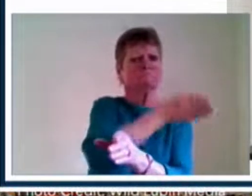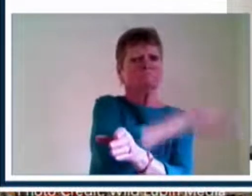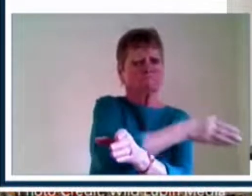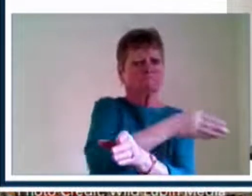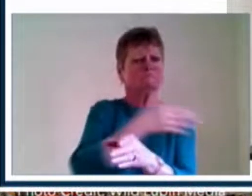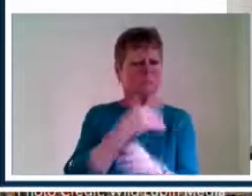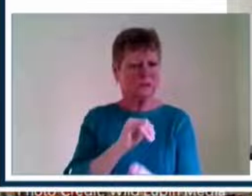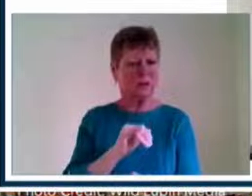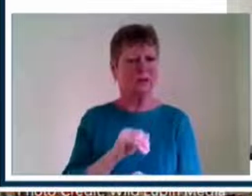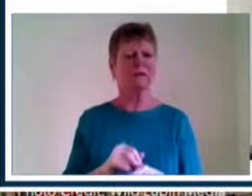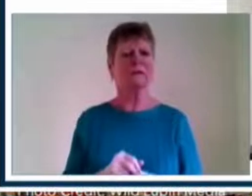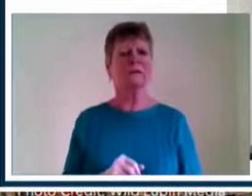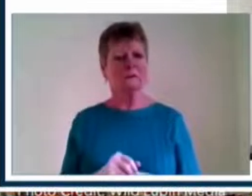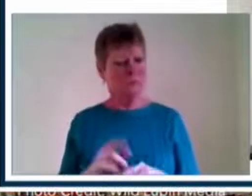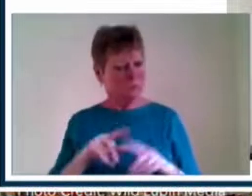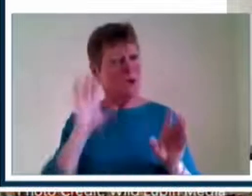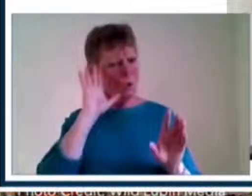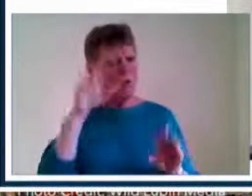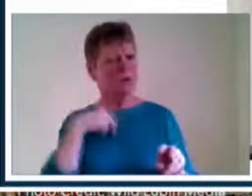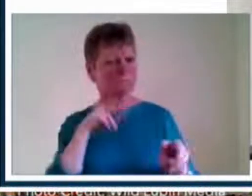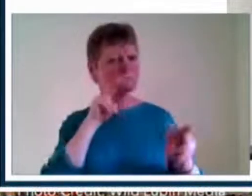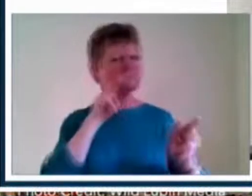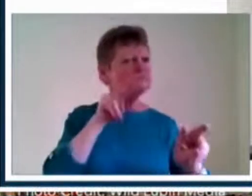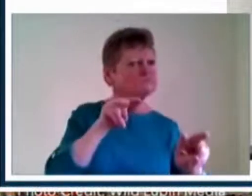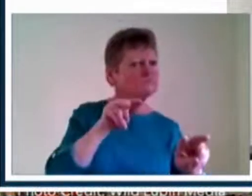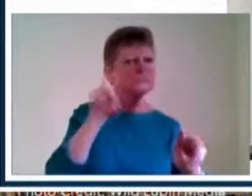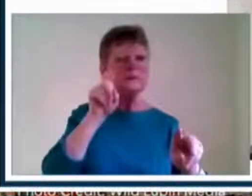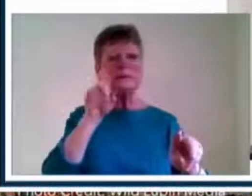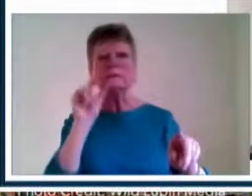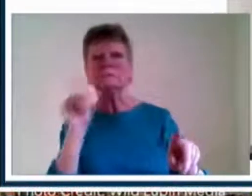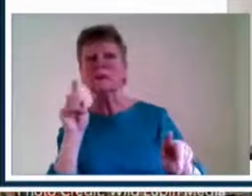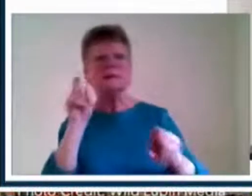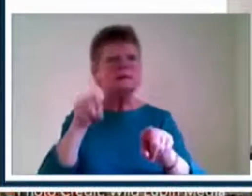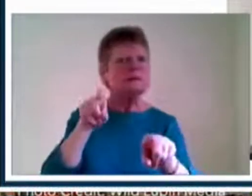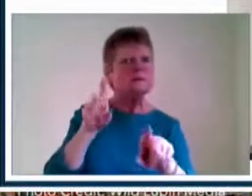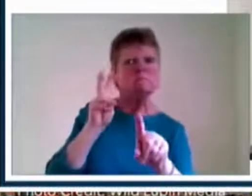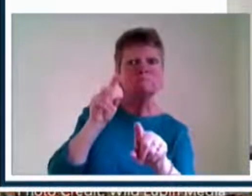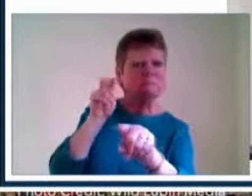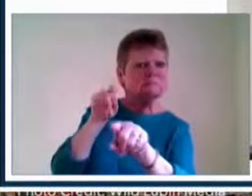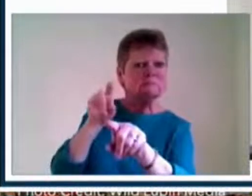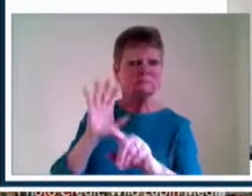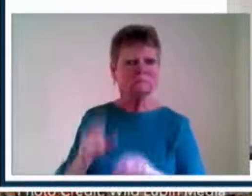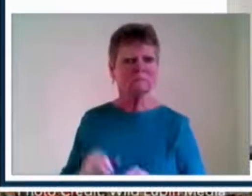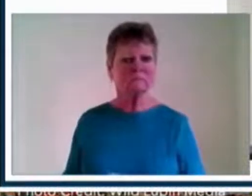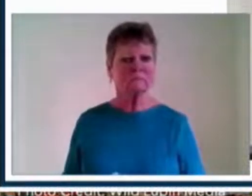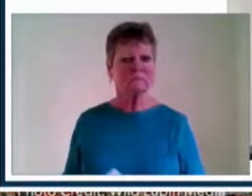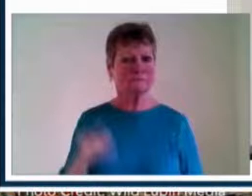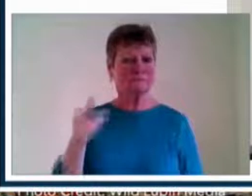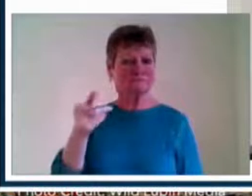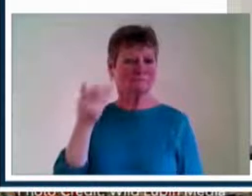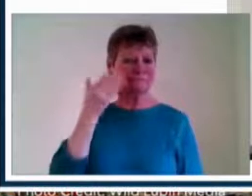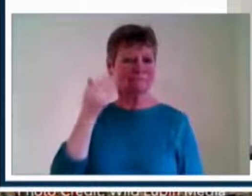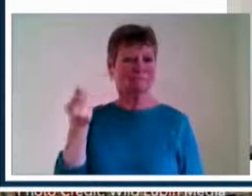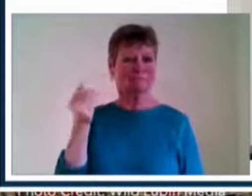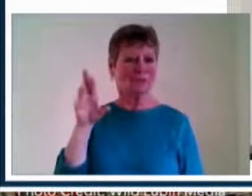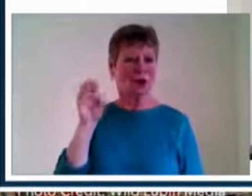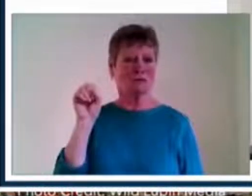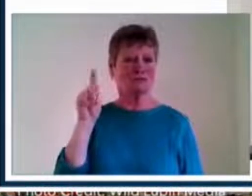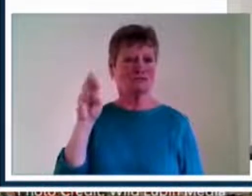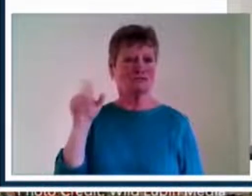in some situations. But we'll continue to monitor it and see what we can do. But I mean, as Dr. Strang has